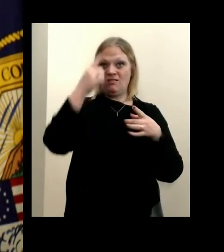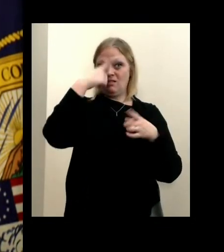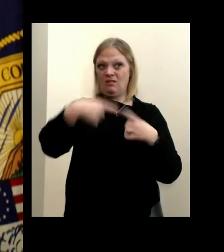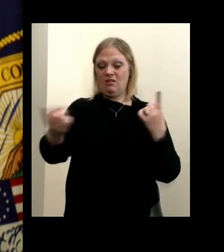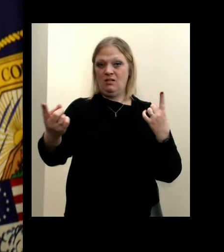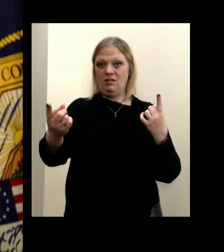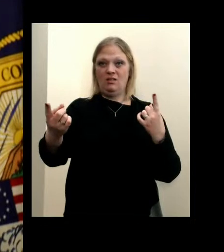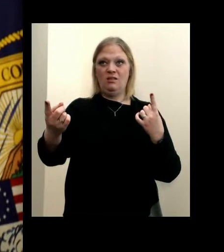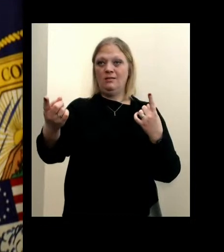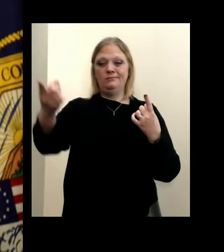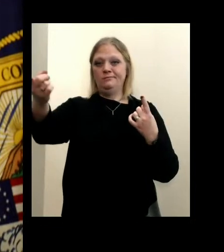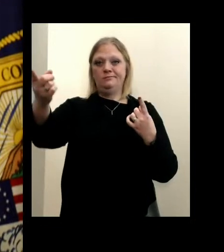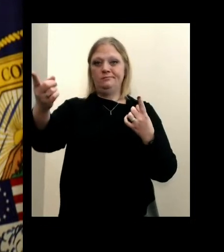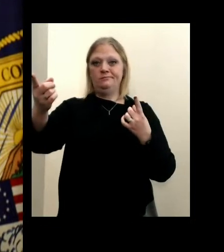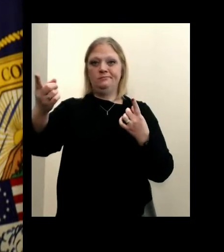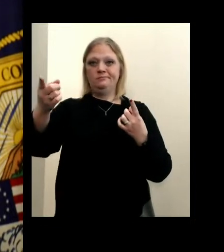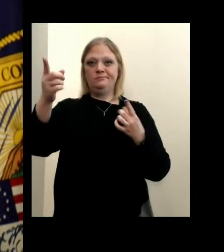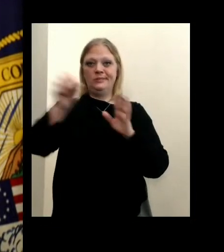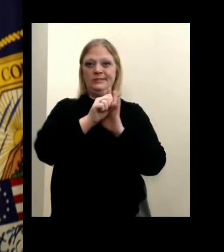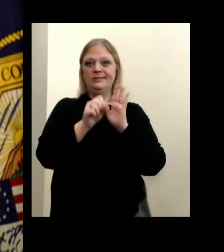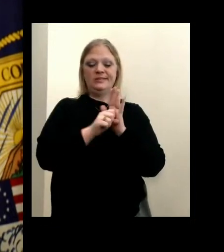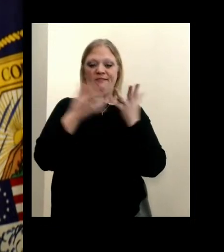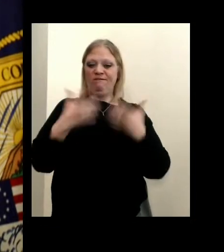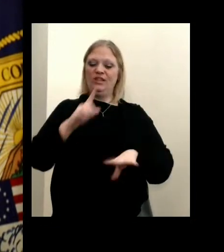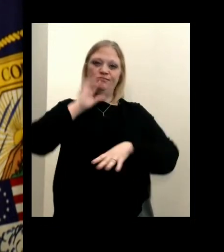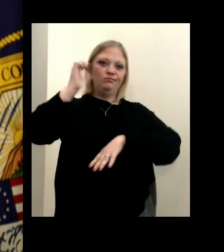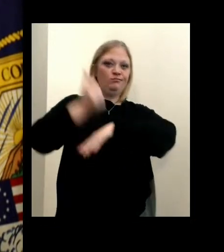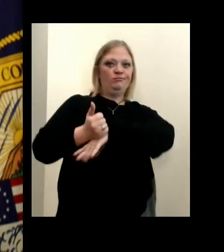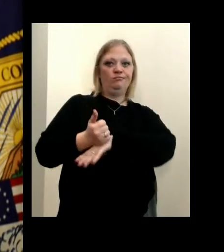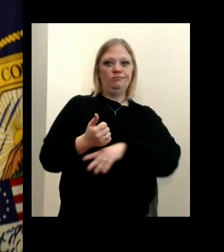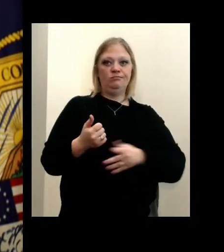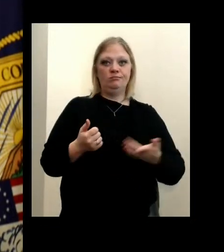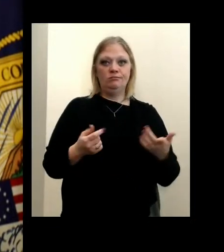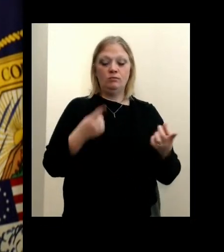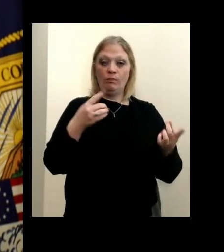this. And you got to remember, when you get judges,